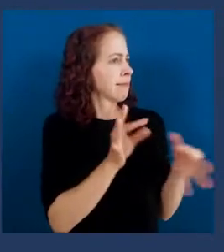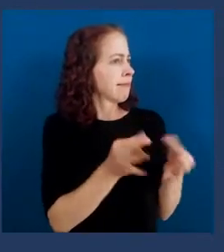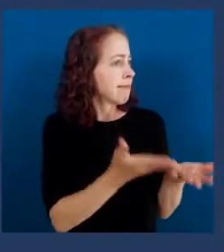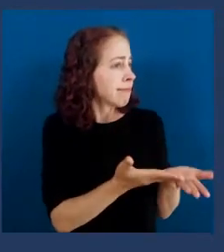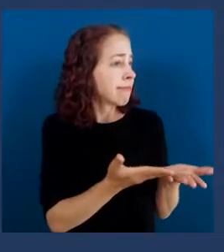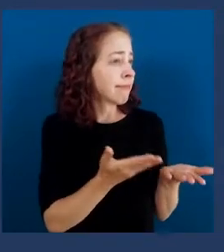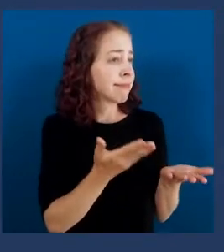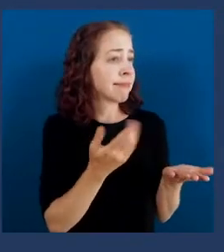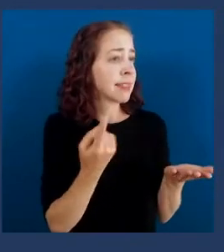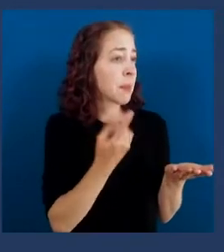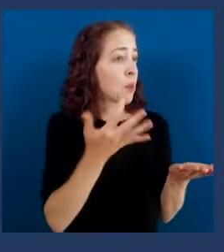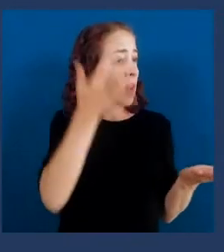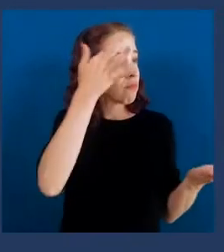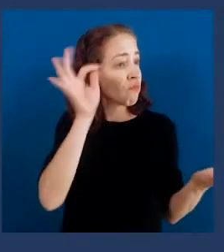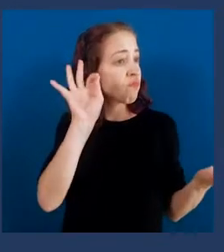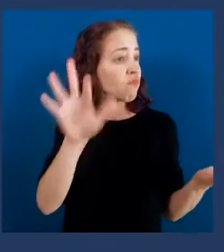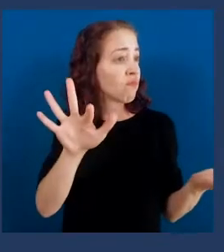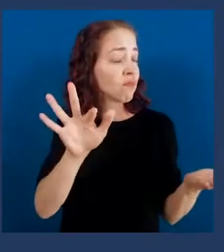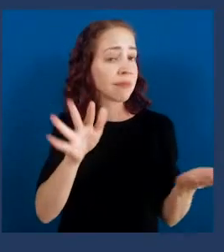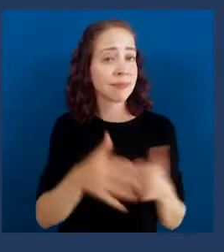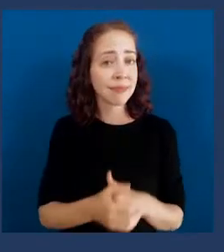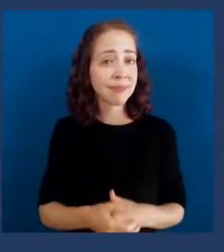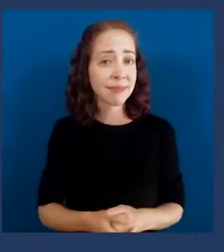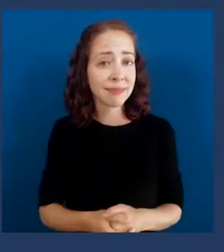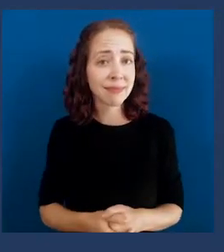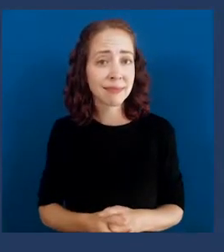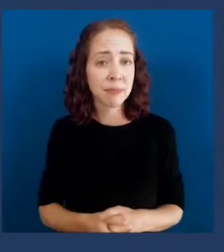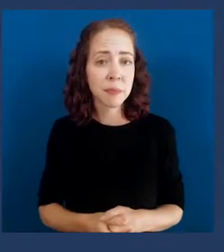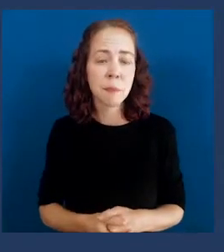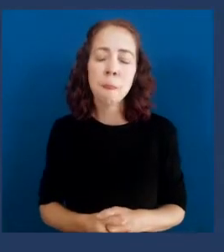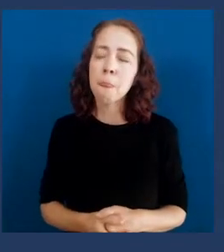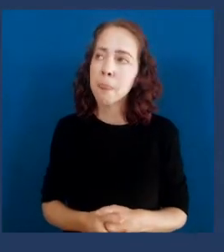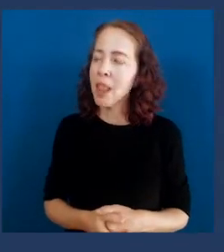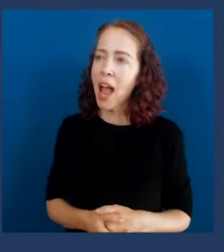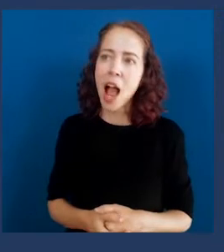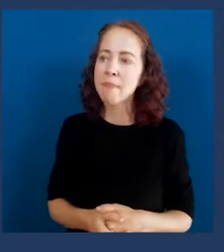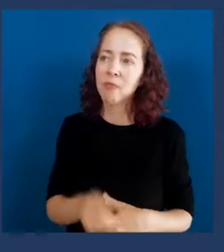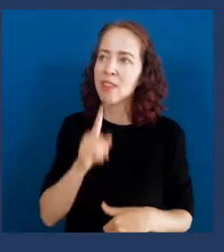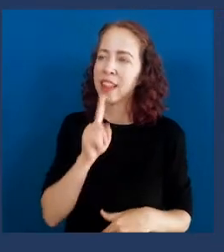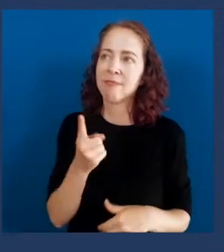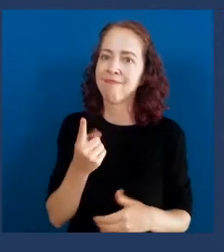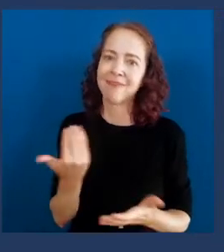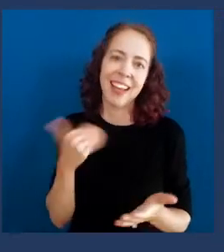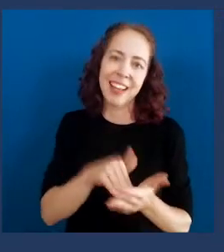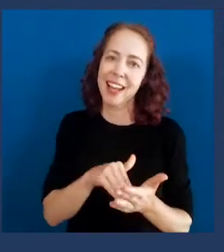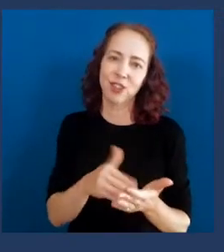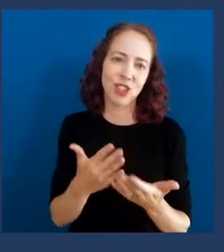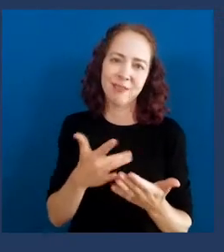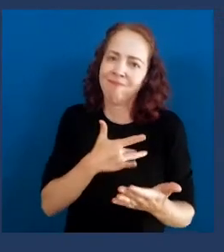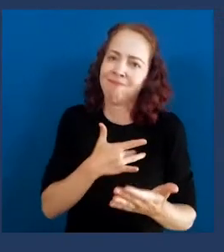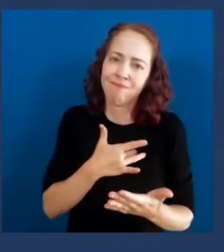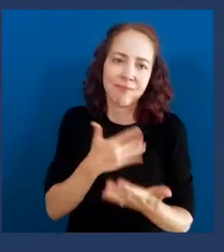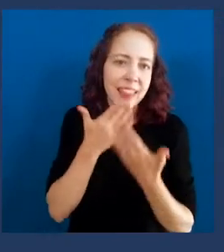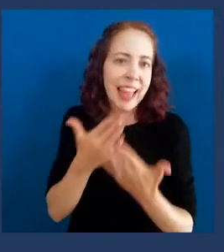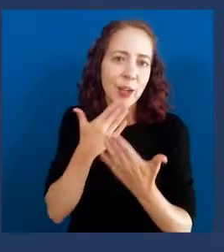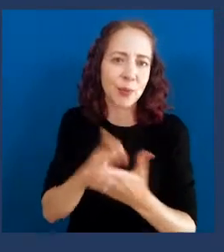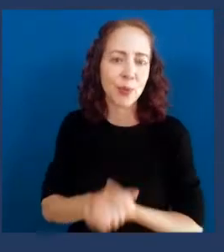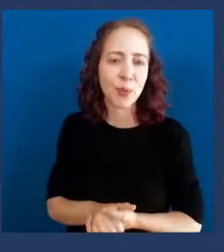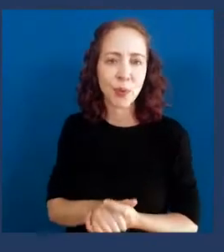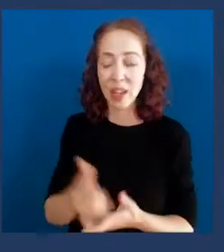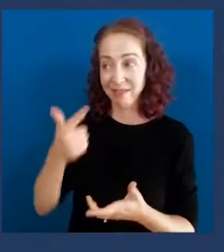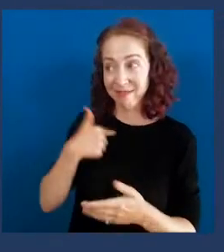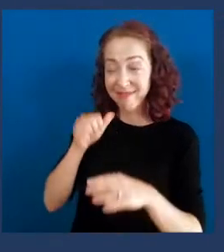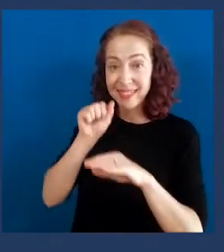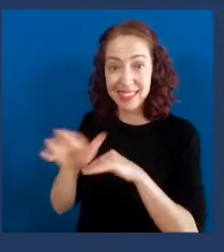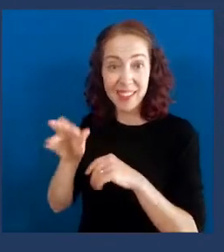you want to close with, Mike? Just anything you wanted to share with the community that's listening now? No, I think it's just another heartfelt thank you for